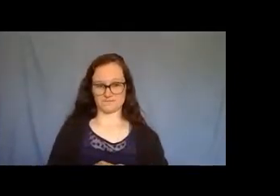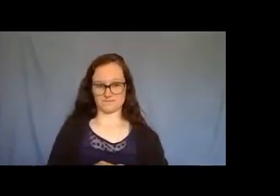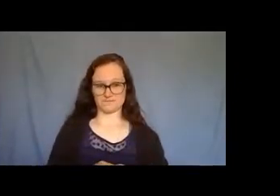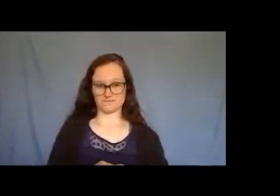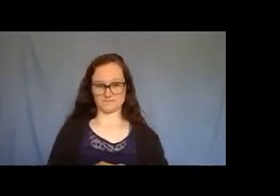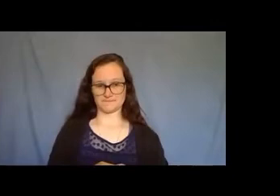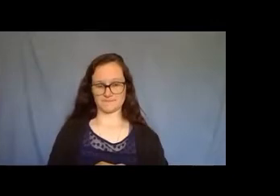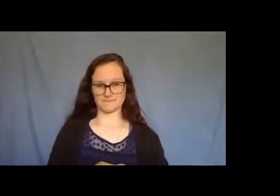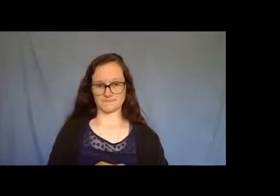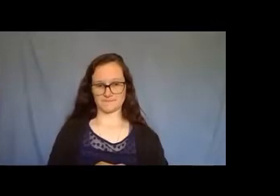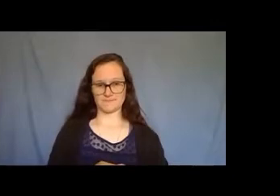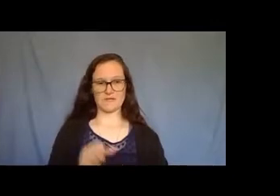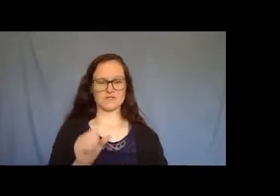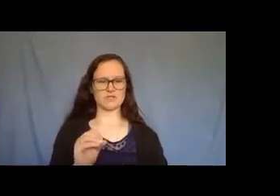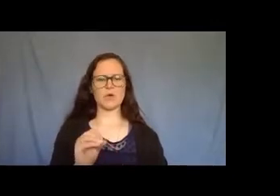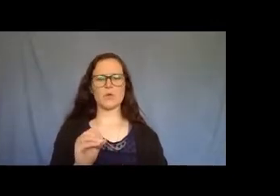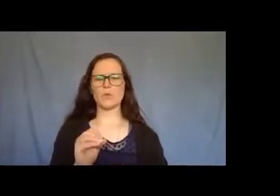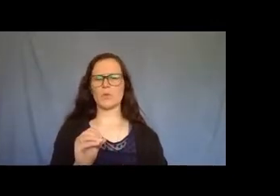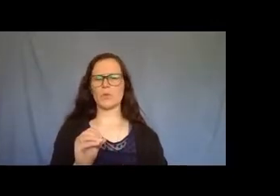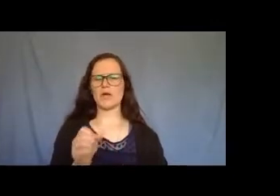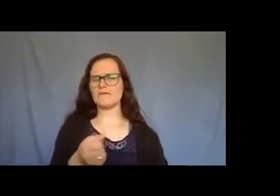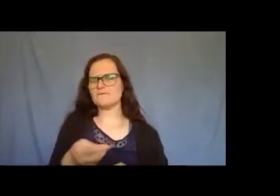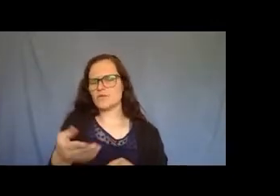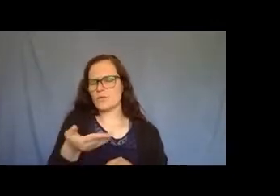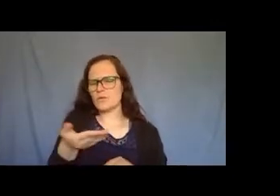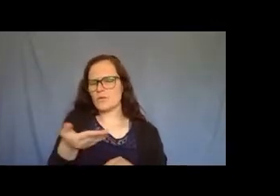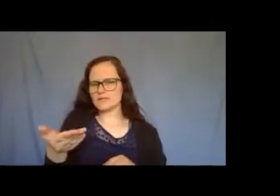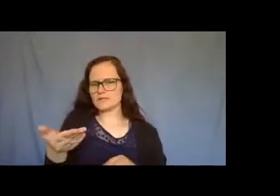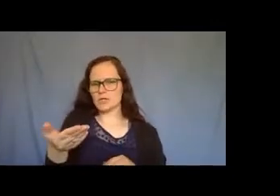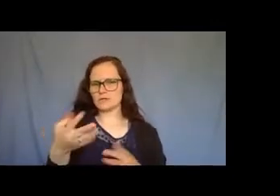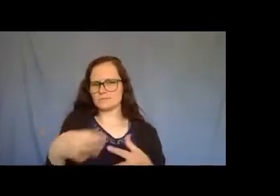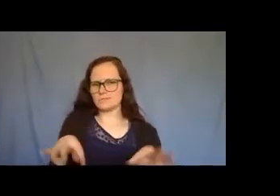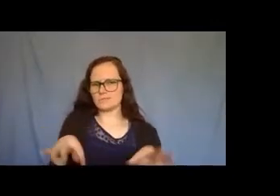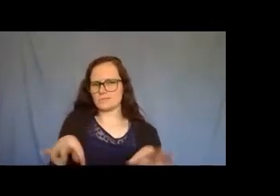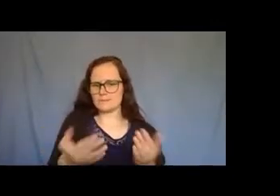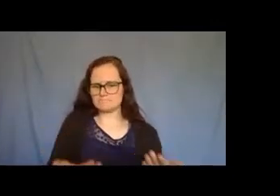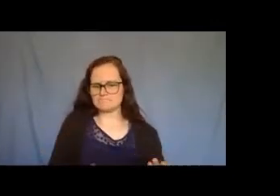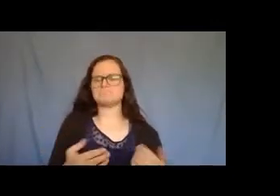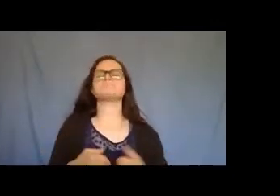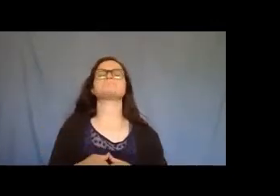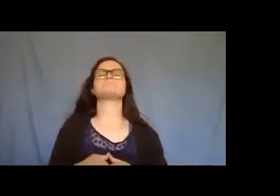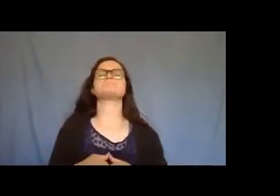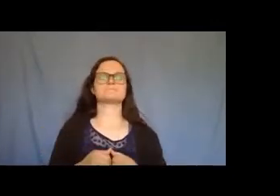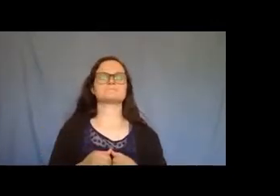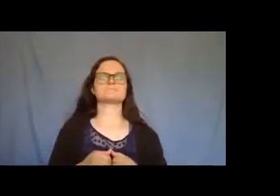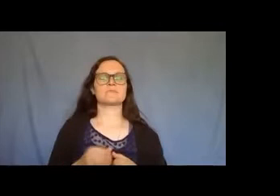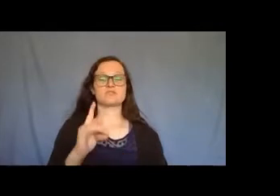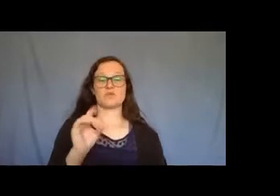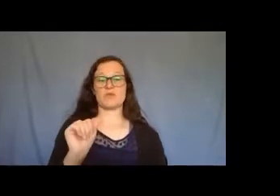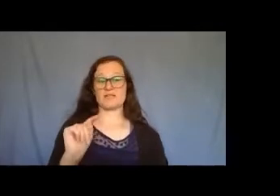So a couple things stand out. One is that the data set from